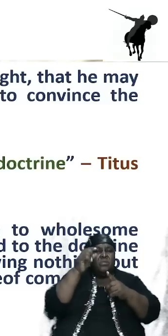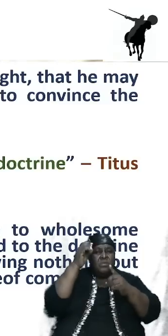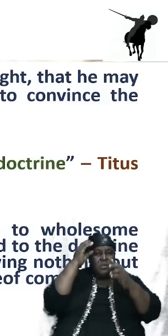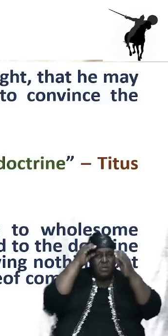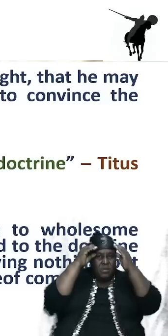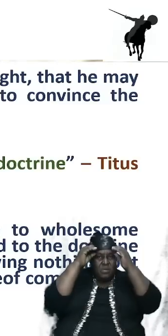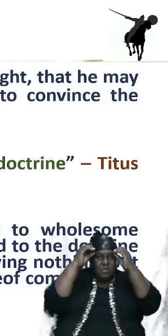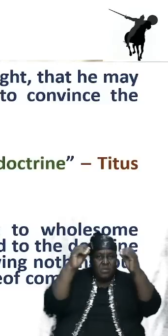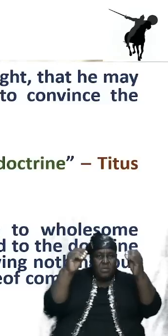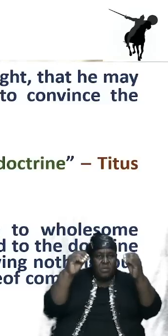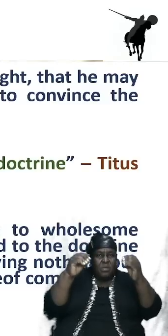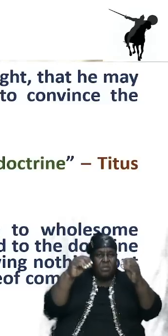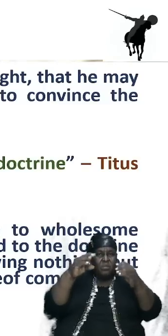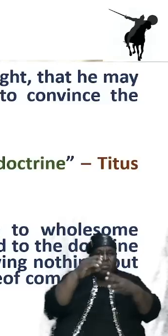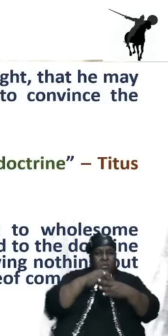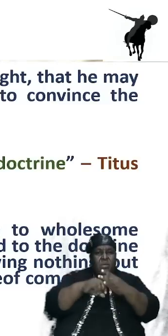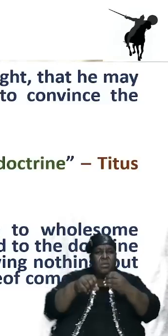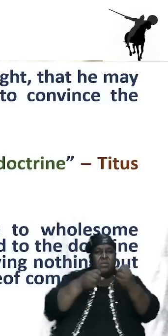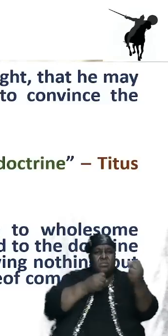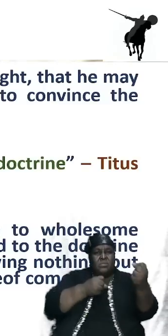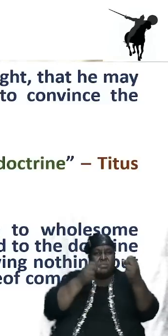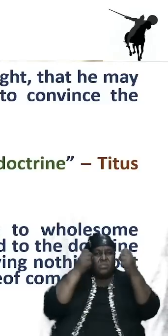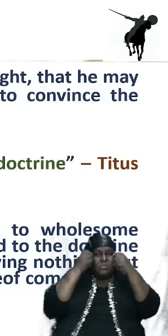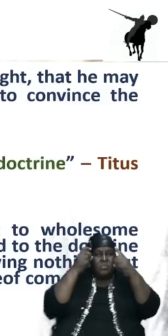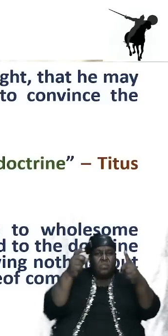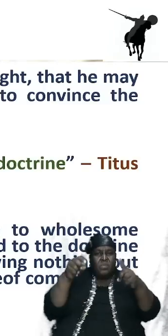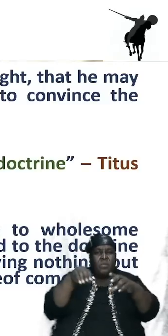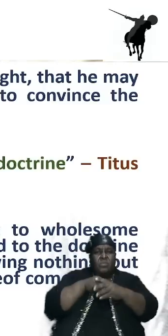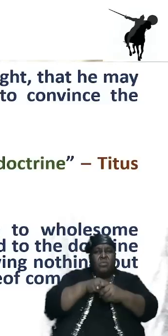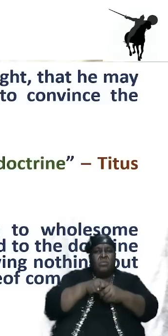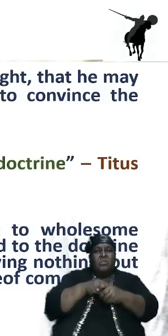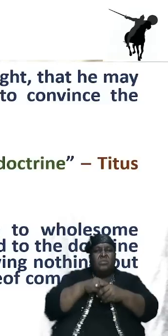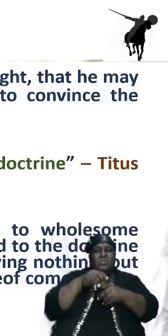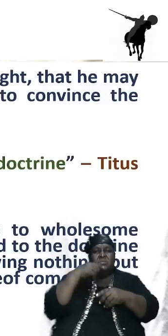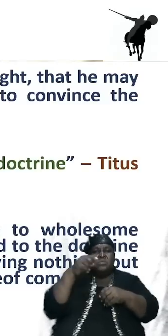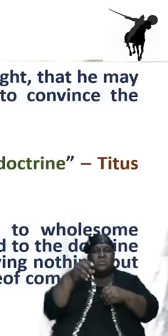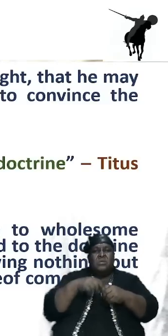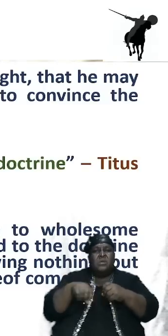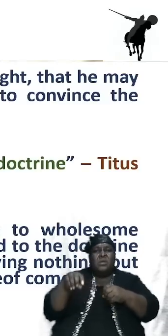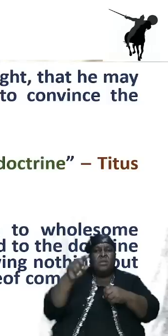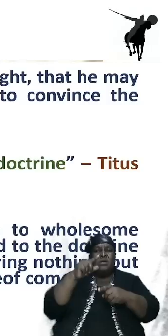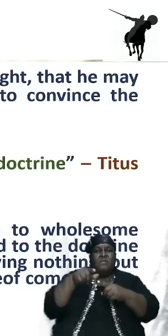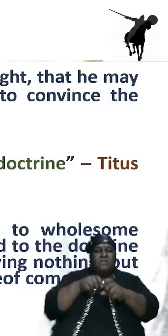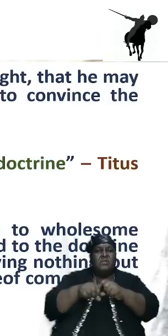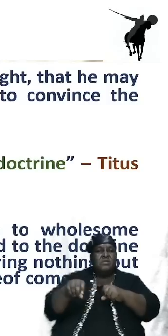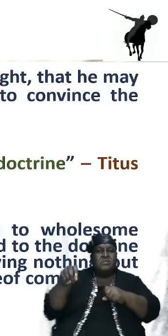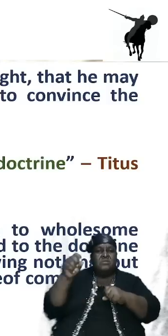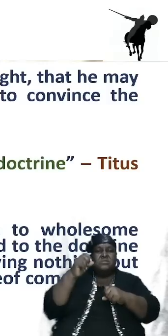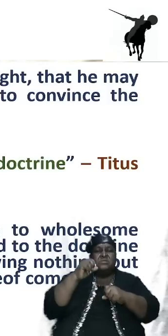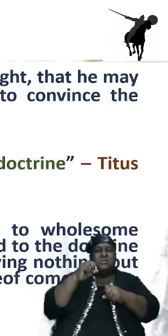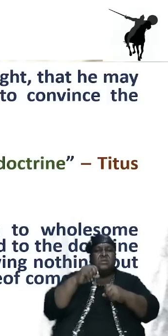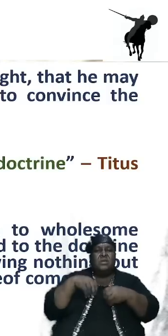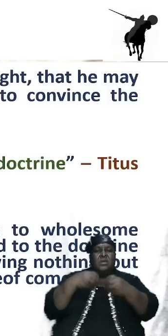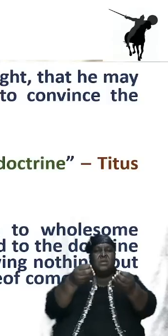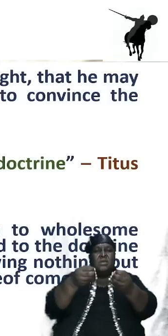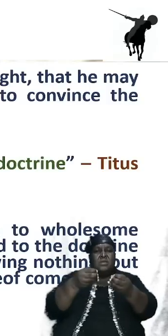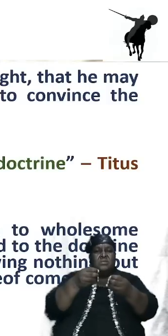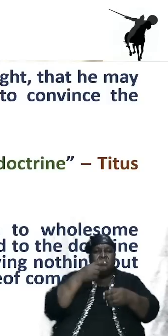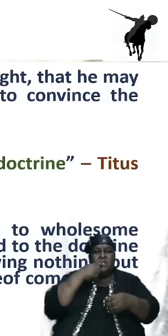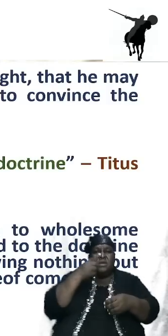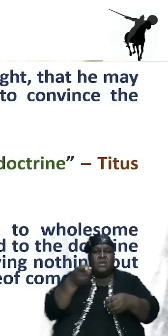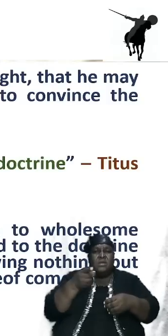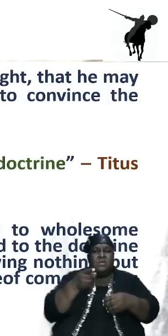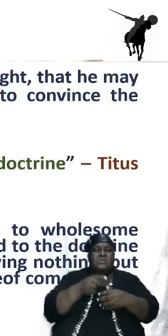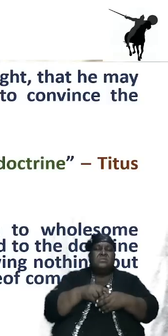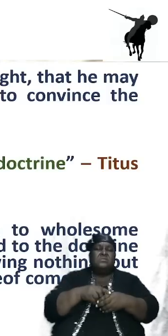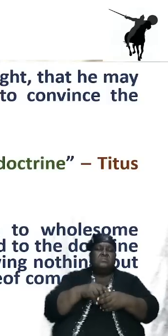he may be able to, by sound doctrine, both to exhort and to convince the gainsayer. Amen. So this is Paul writing to